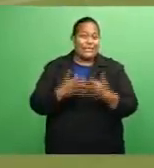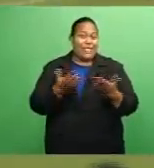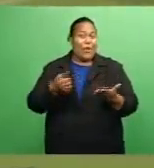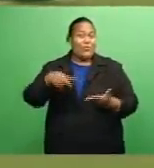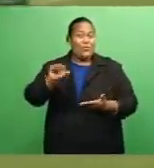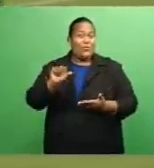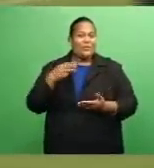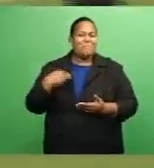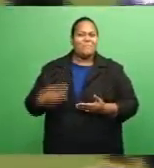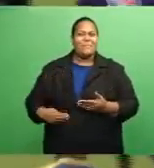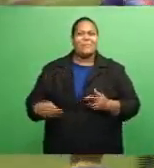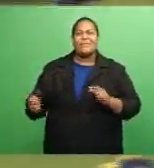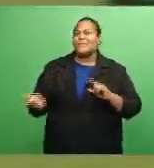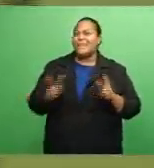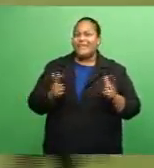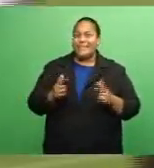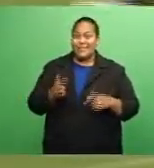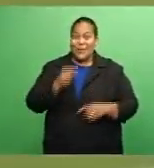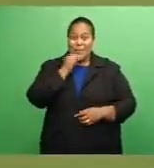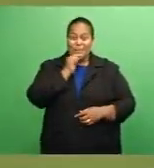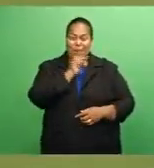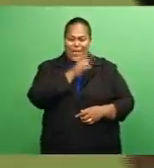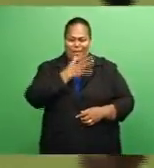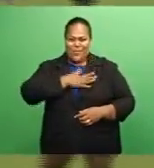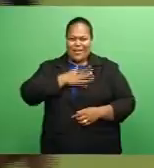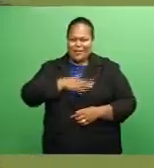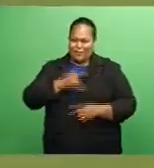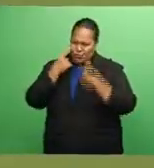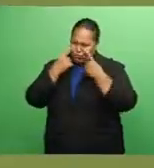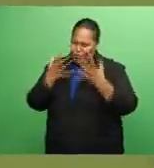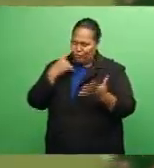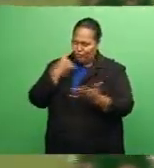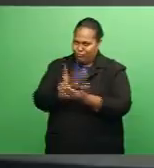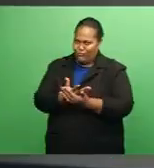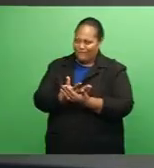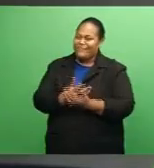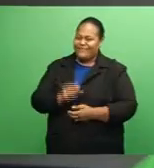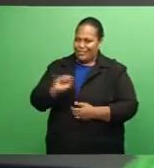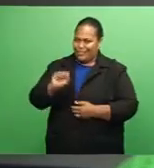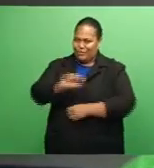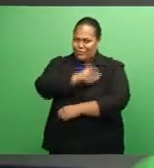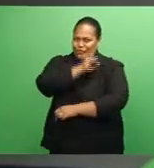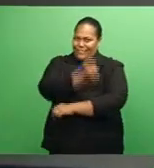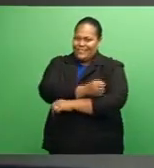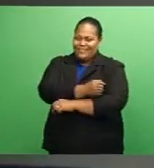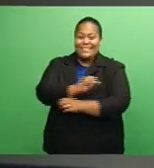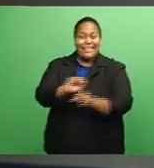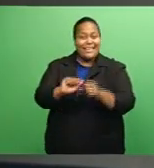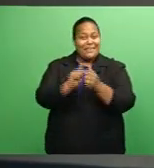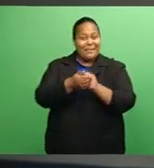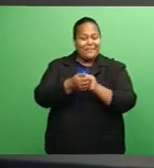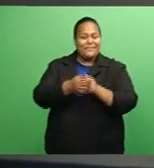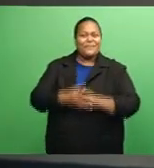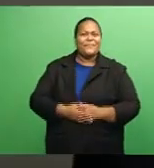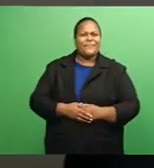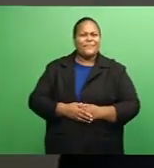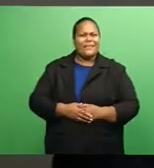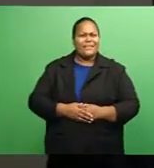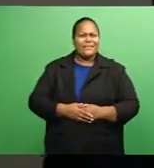Sevens as a learning ground to improve his game. Try to improve my experience and